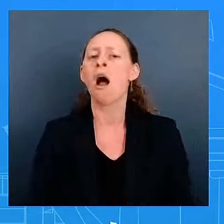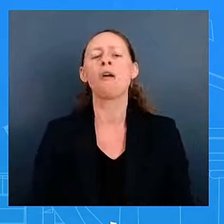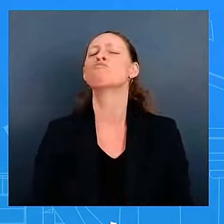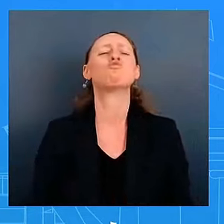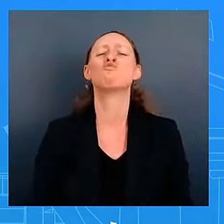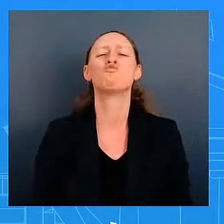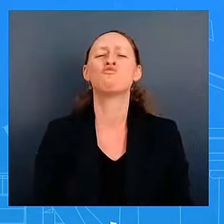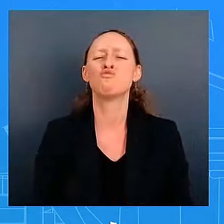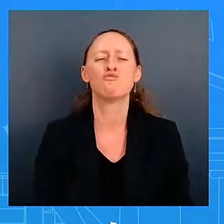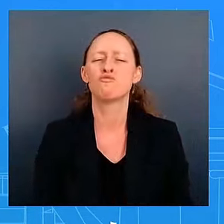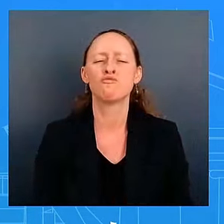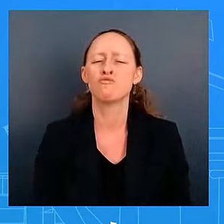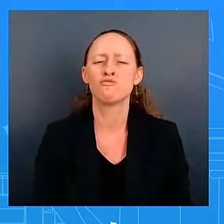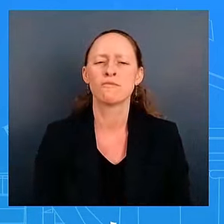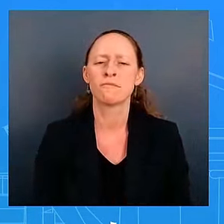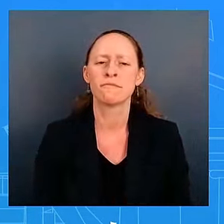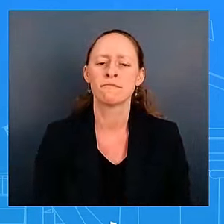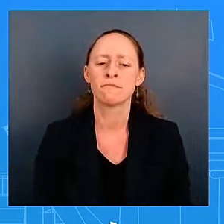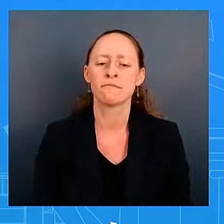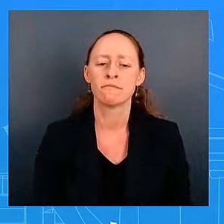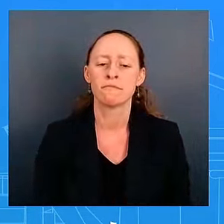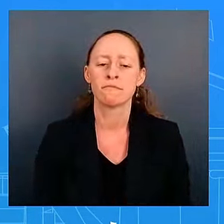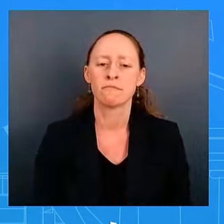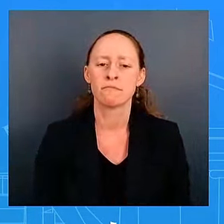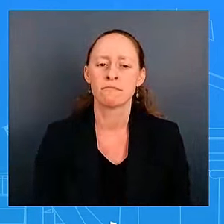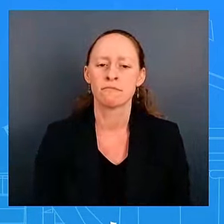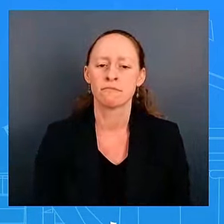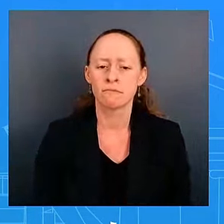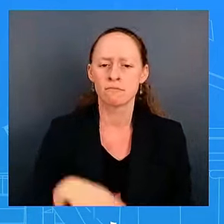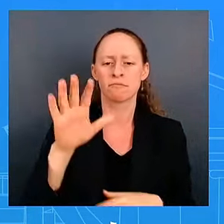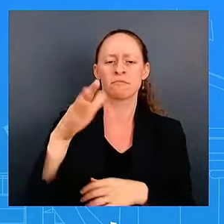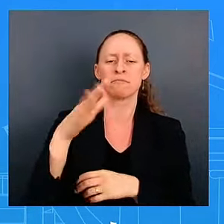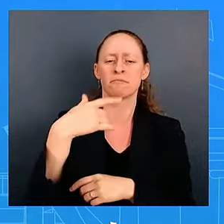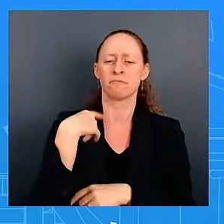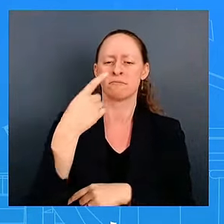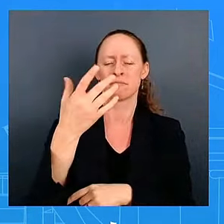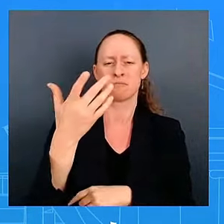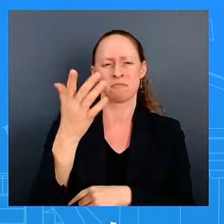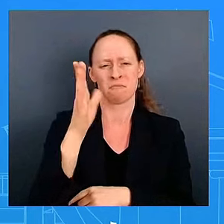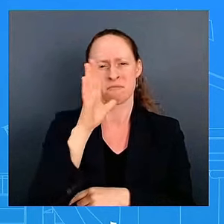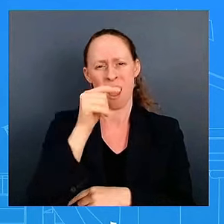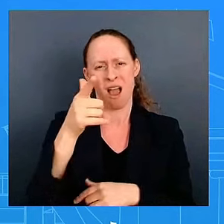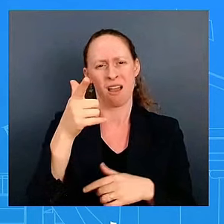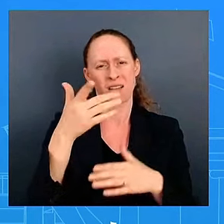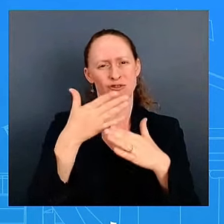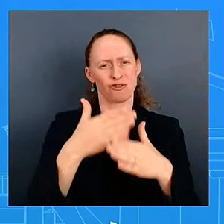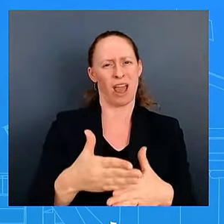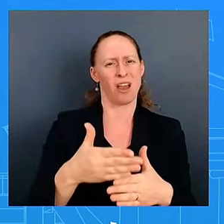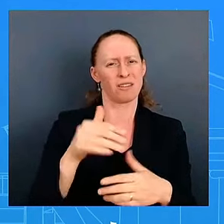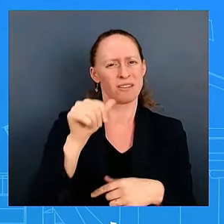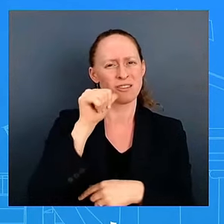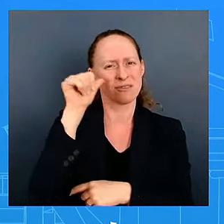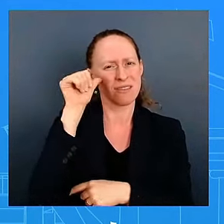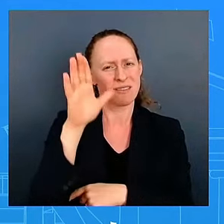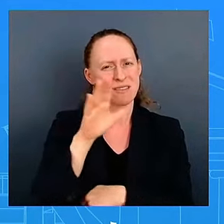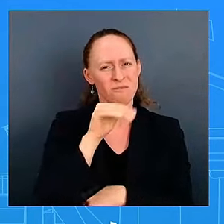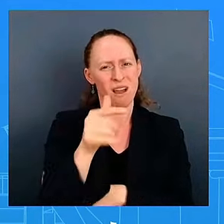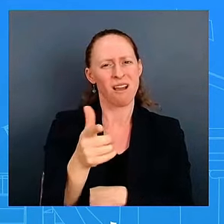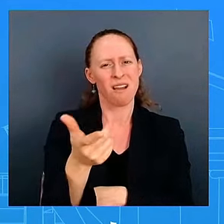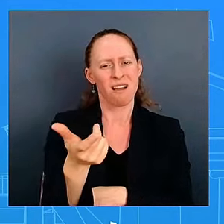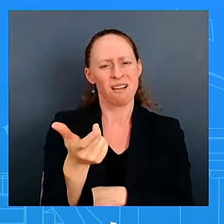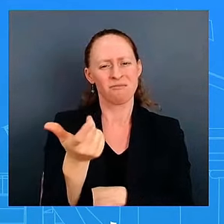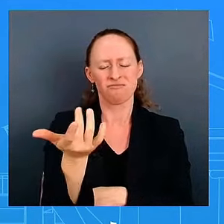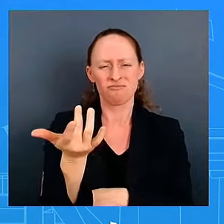night just wasn't said at the briefing yesterday? Well, no. Actually, a lot of what is in the letter was said at the